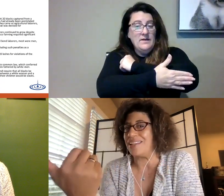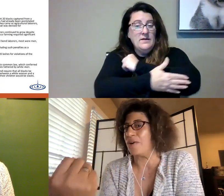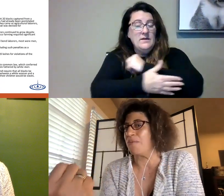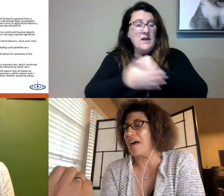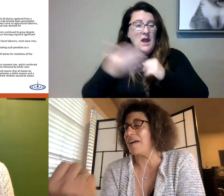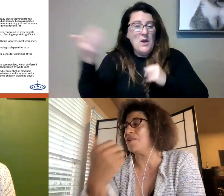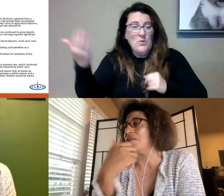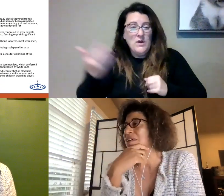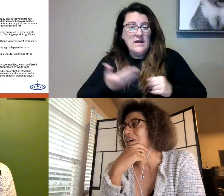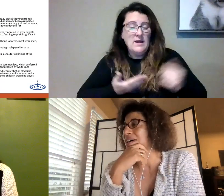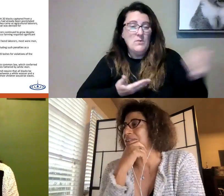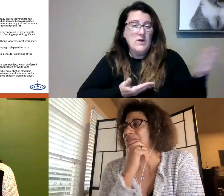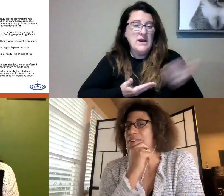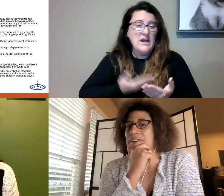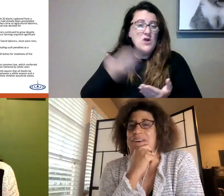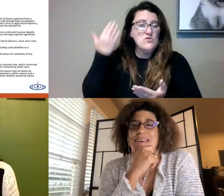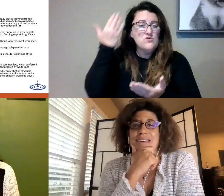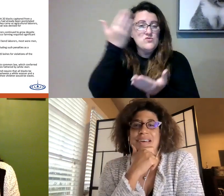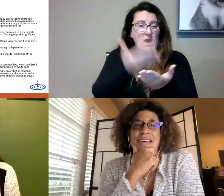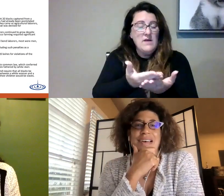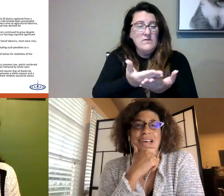in and the arrival of